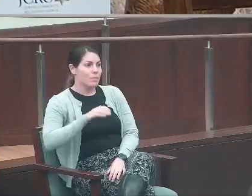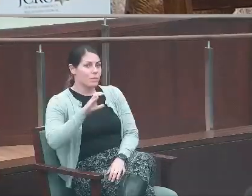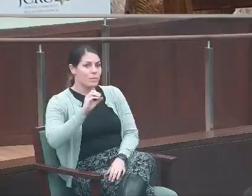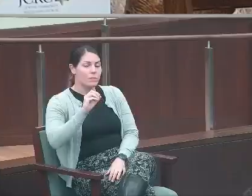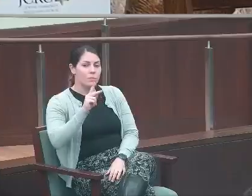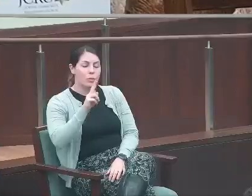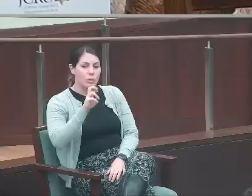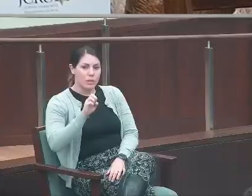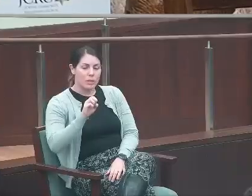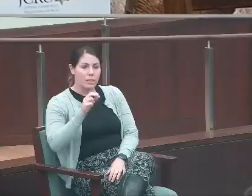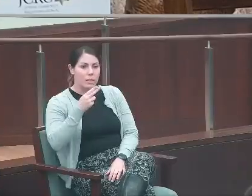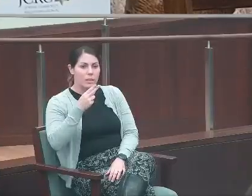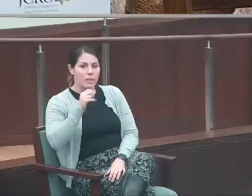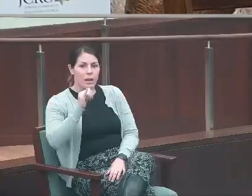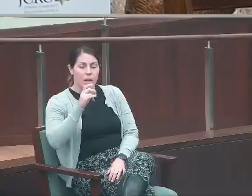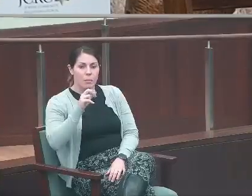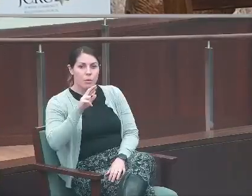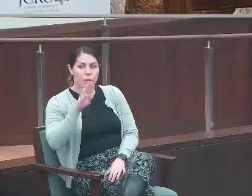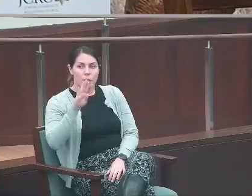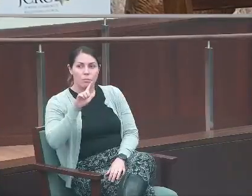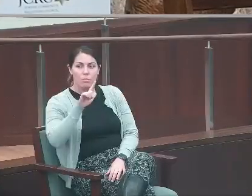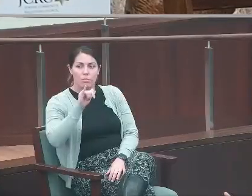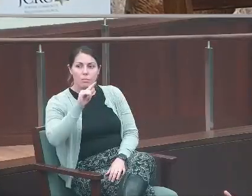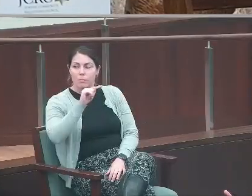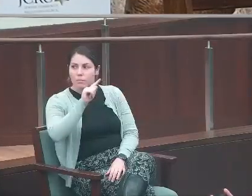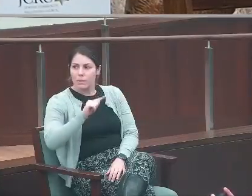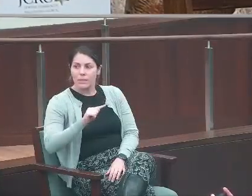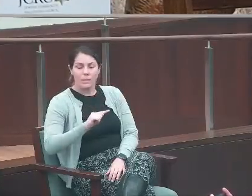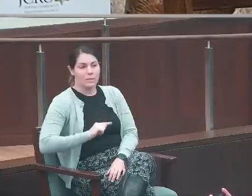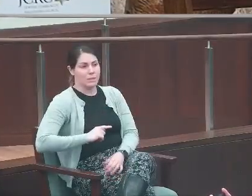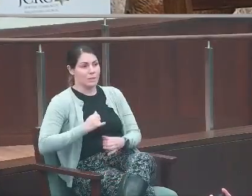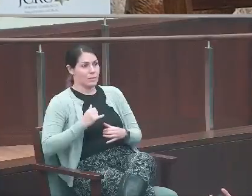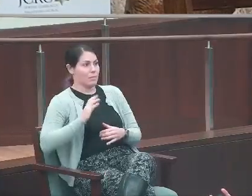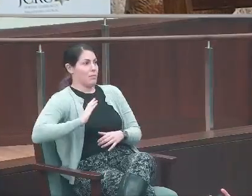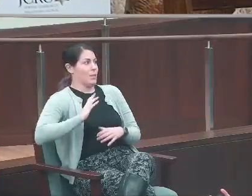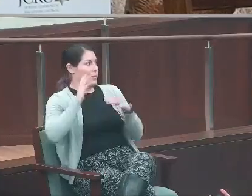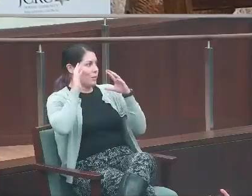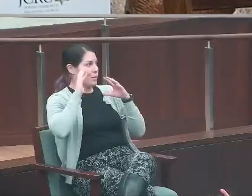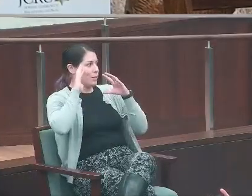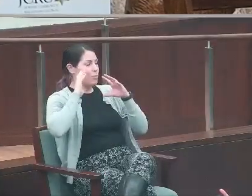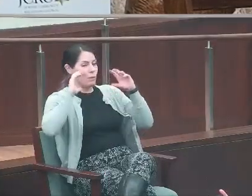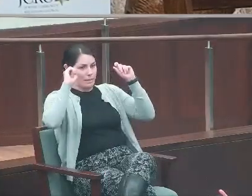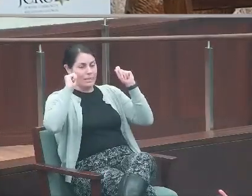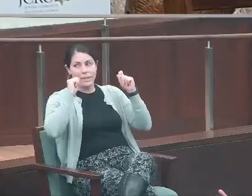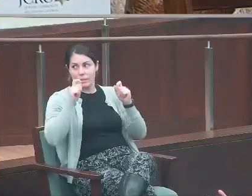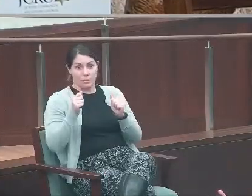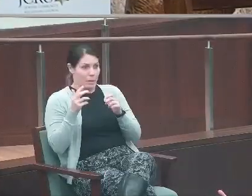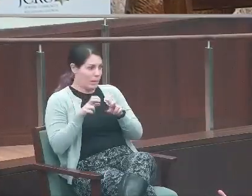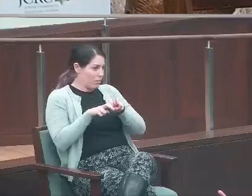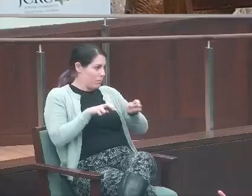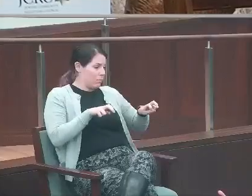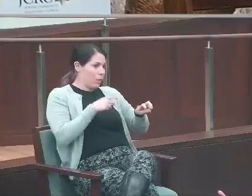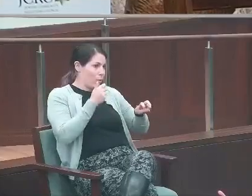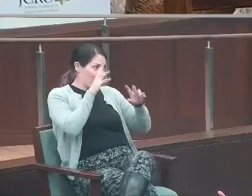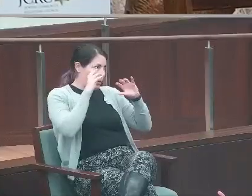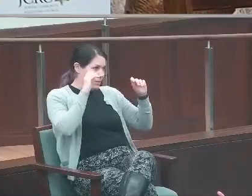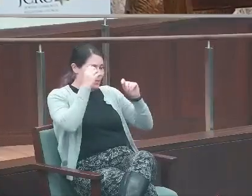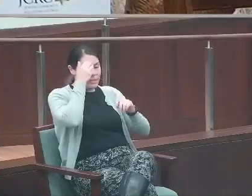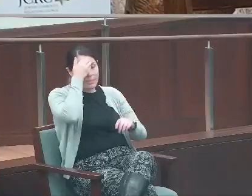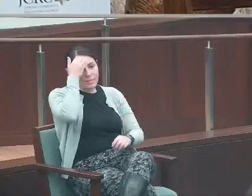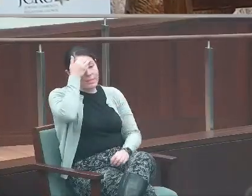of JCRC, and as you can see, we have a lot of past presidents. Many of them are here this evening doing all kinds of great things. I think that's one of